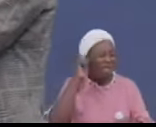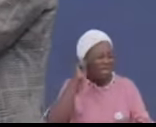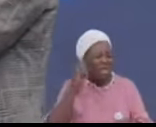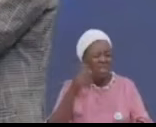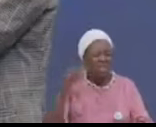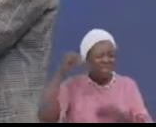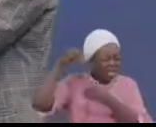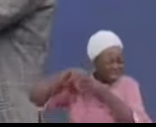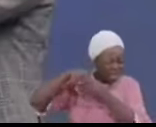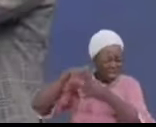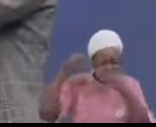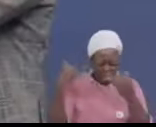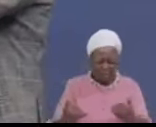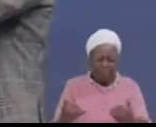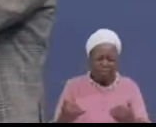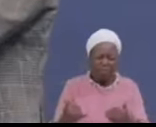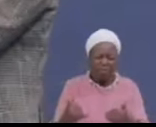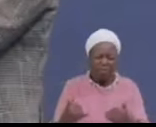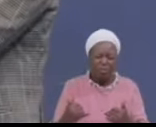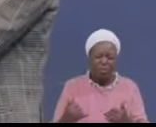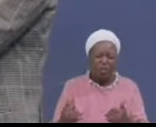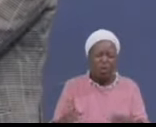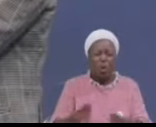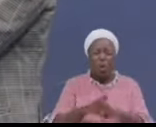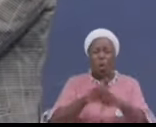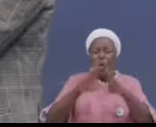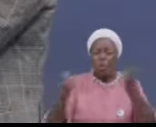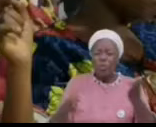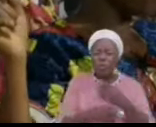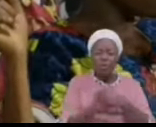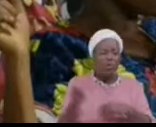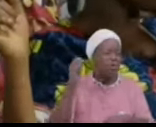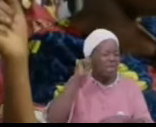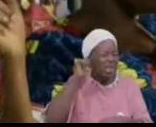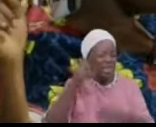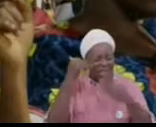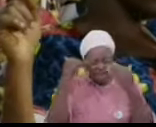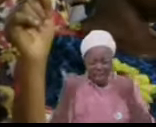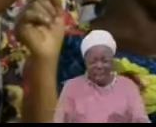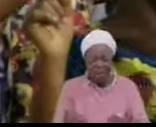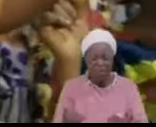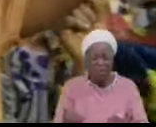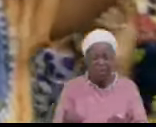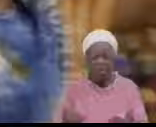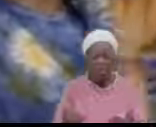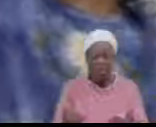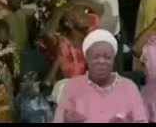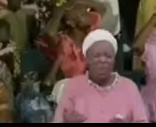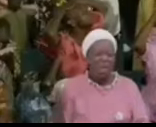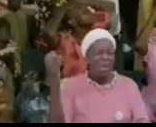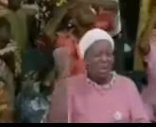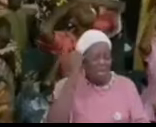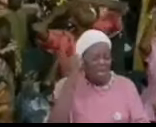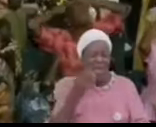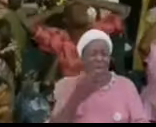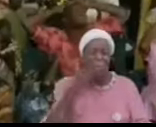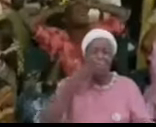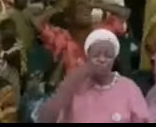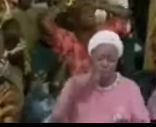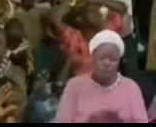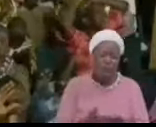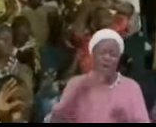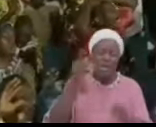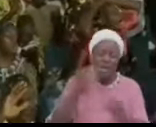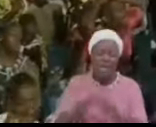now. Open those ears now. Hear well in